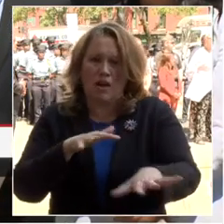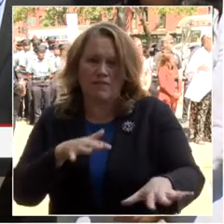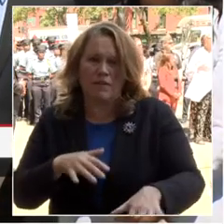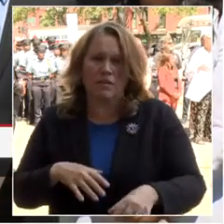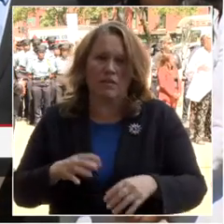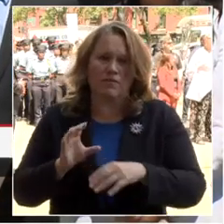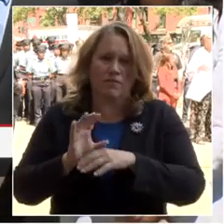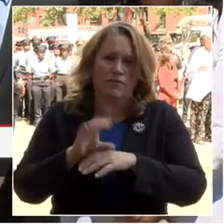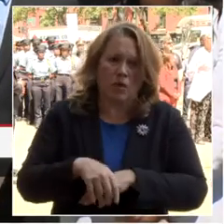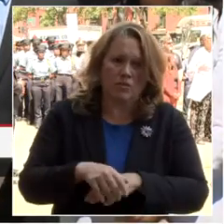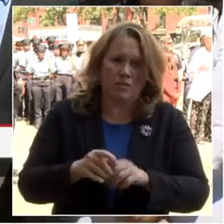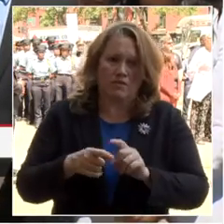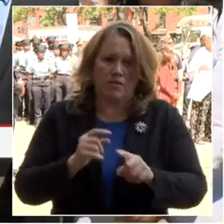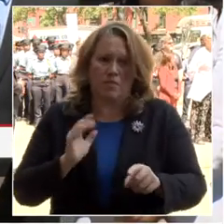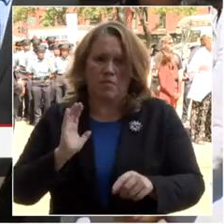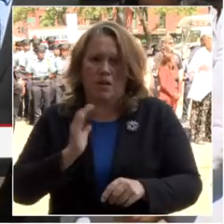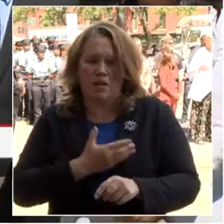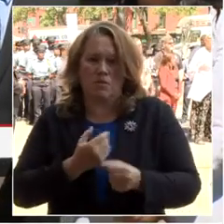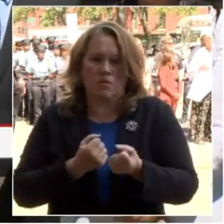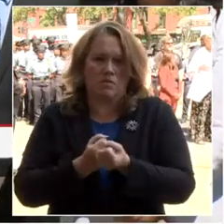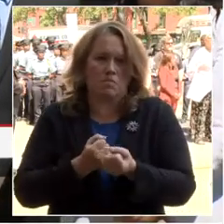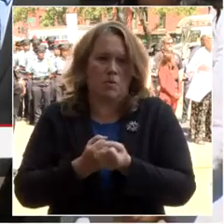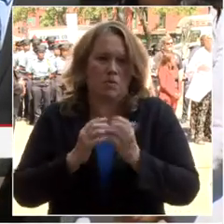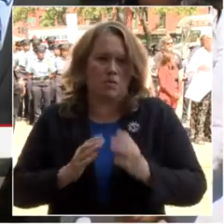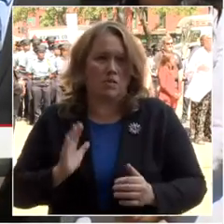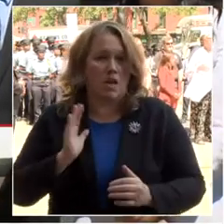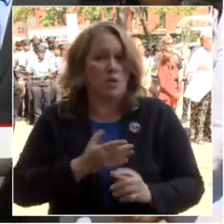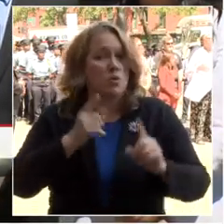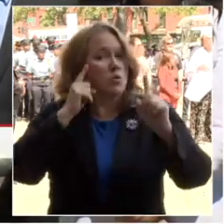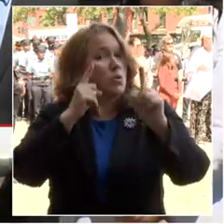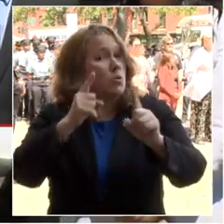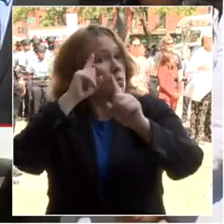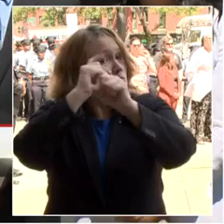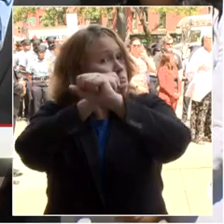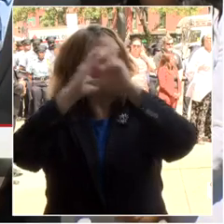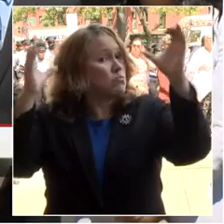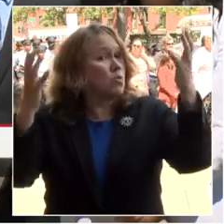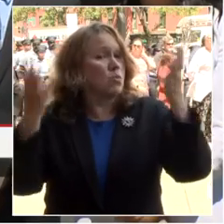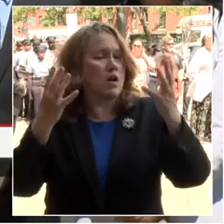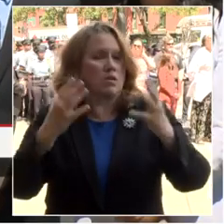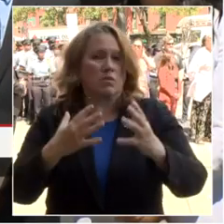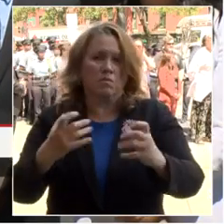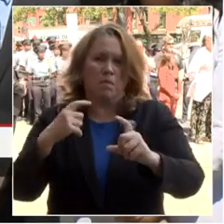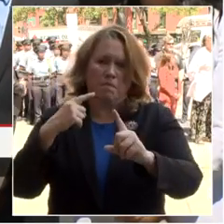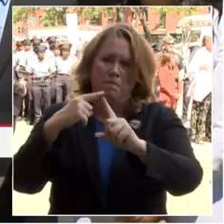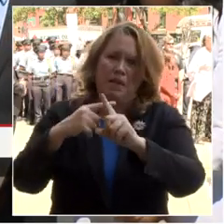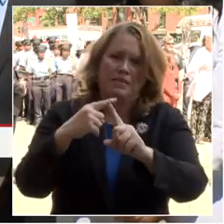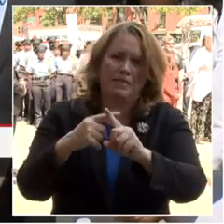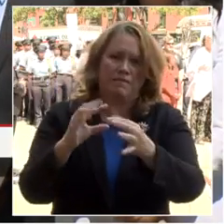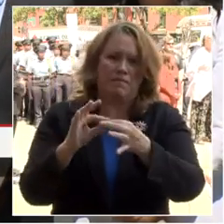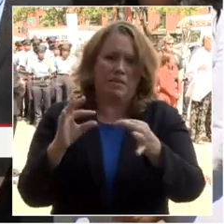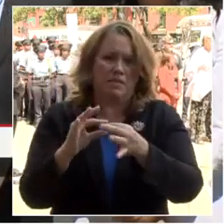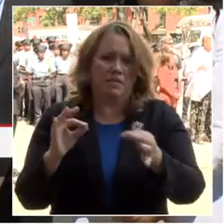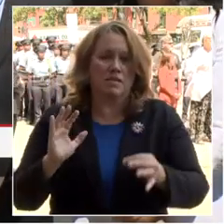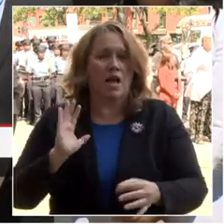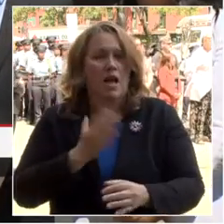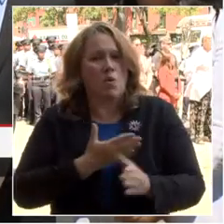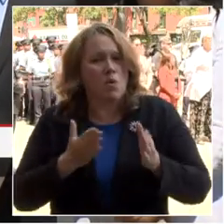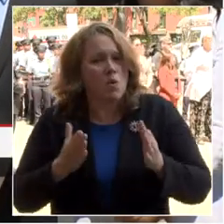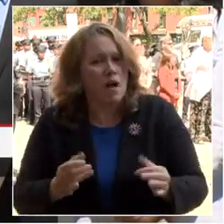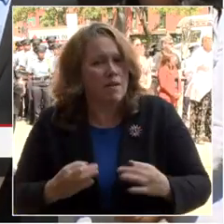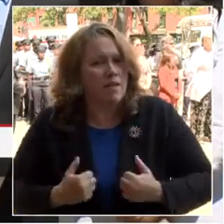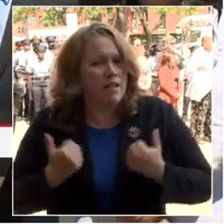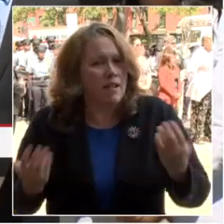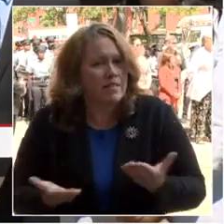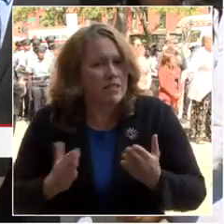The goal is to positively impact the safety of community members and visitors to our city through these